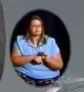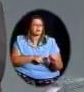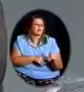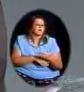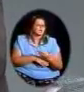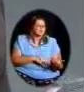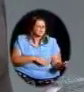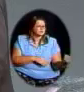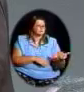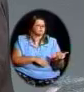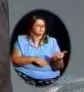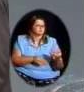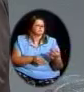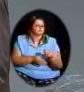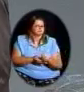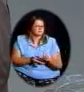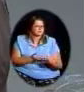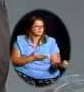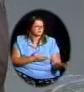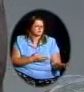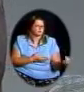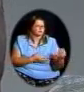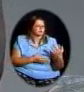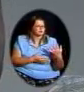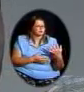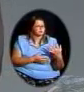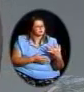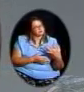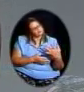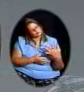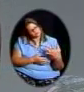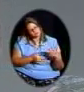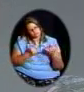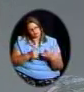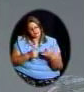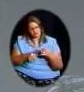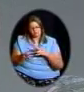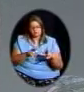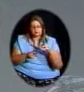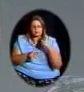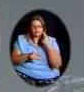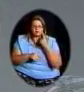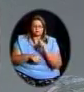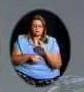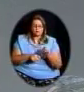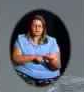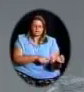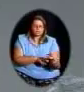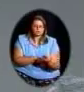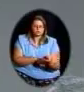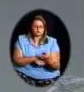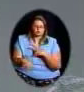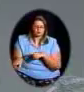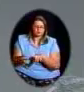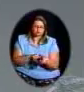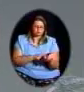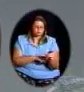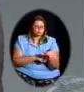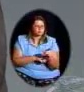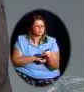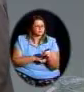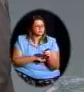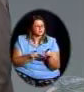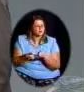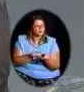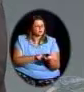curriculum changes. So we recognize that we're already starting to lay some seeds for the following year, as well as we're operating in this year. We